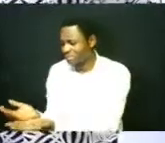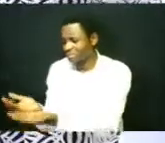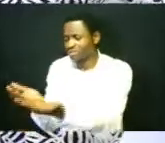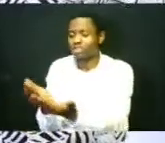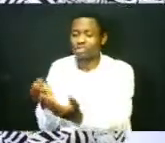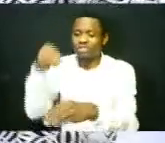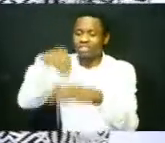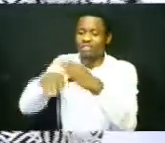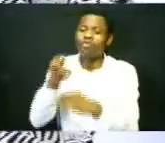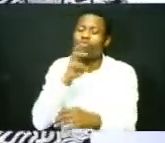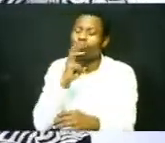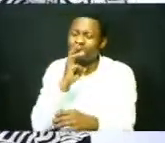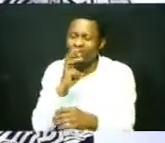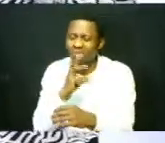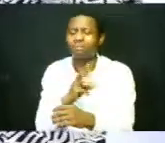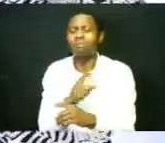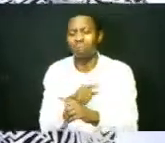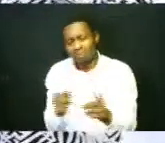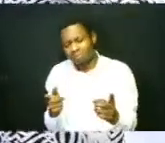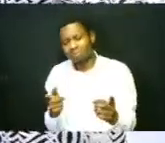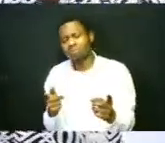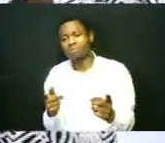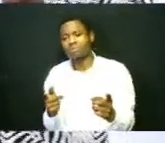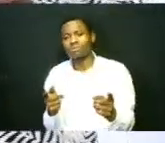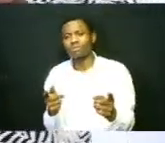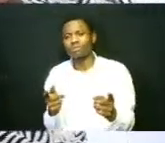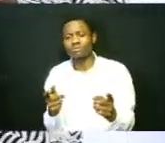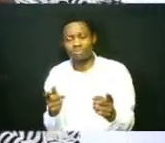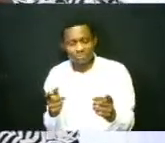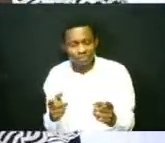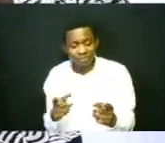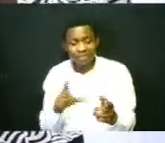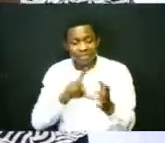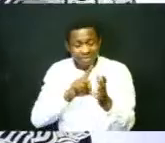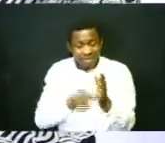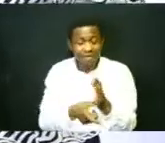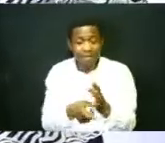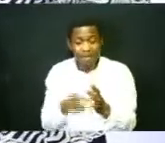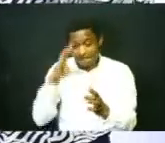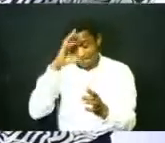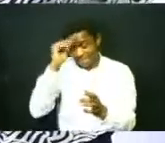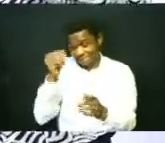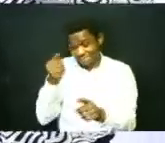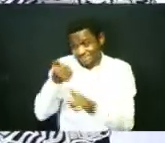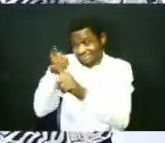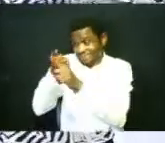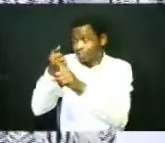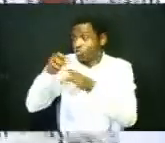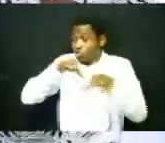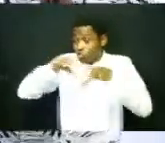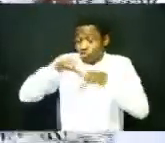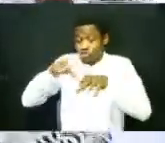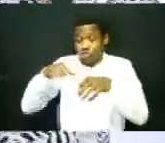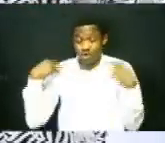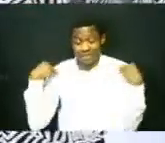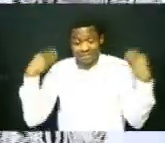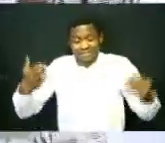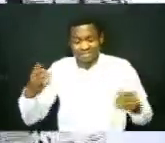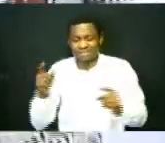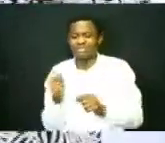had been causing the angel to disturb the waters came himself to